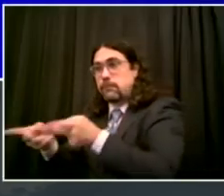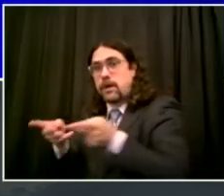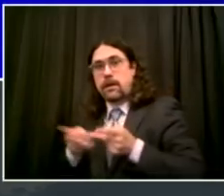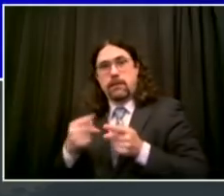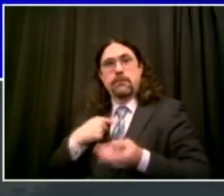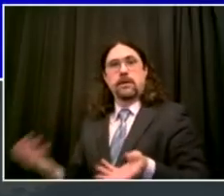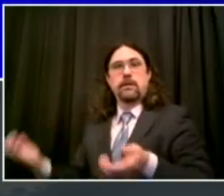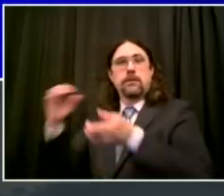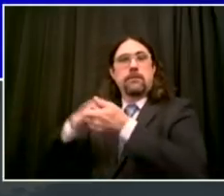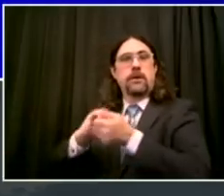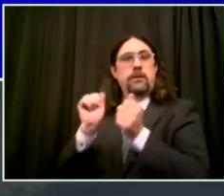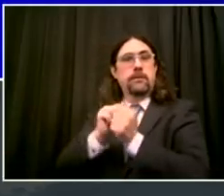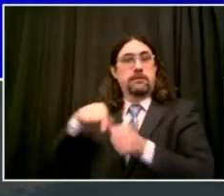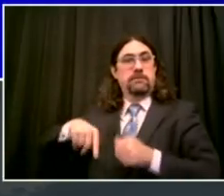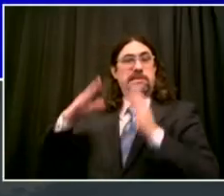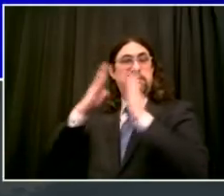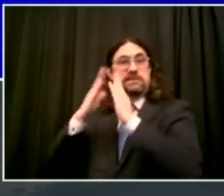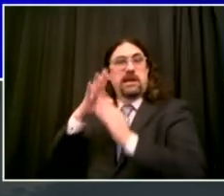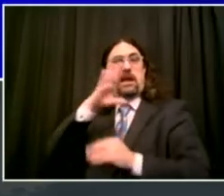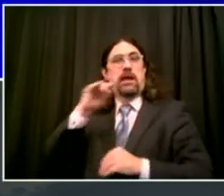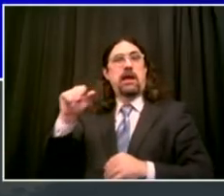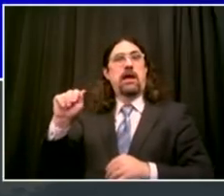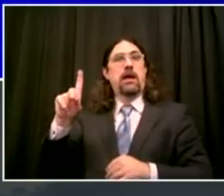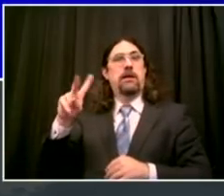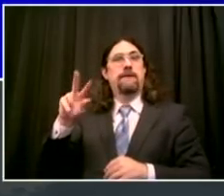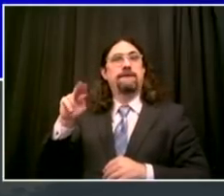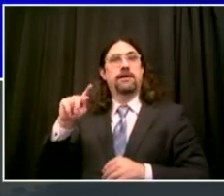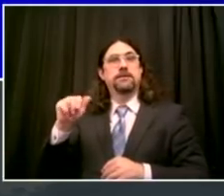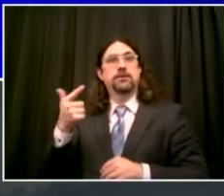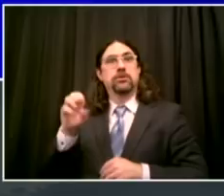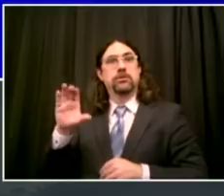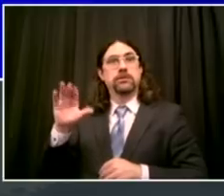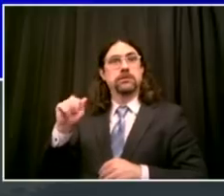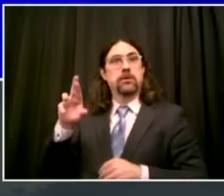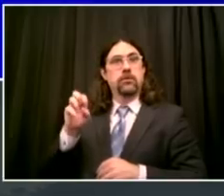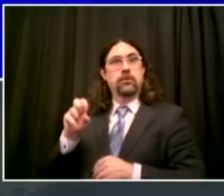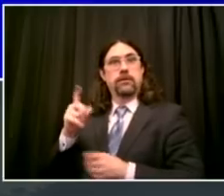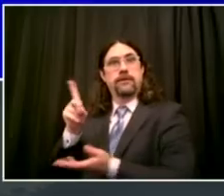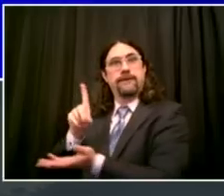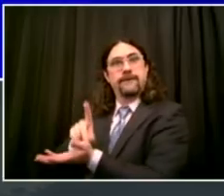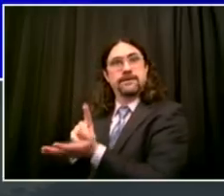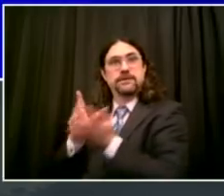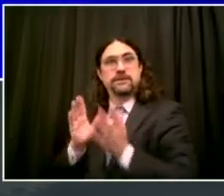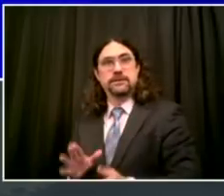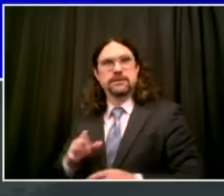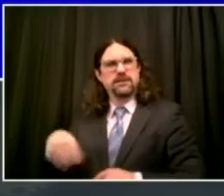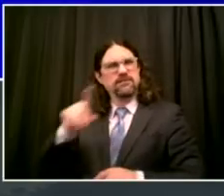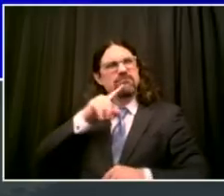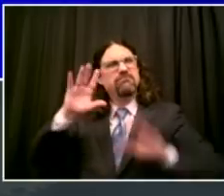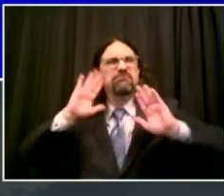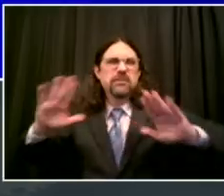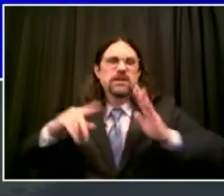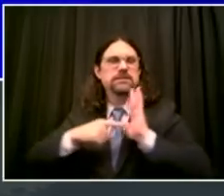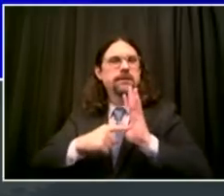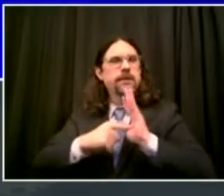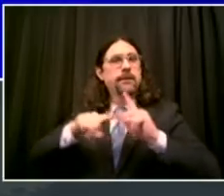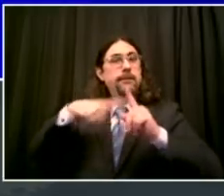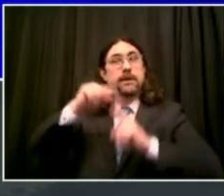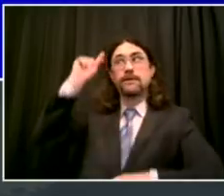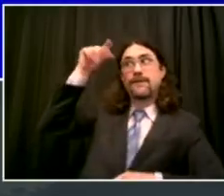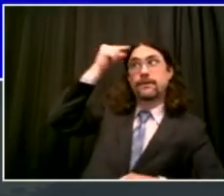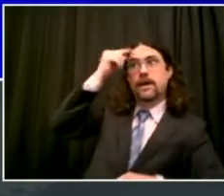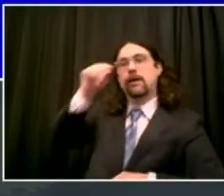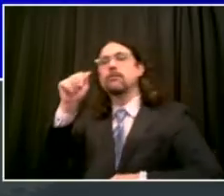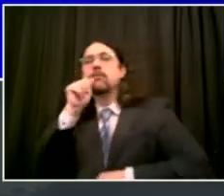private sector stepping up. We had a great announcement a few days ago with CityMD, now another private healthcare